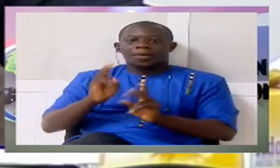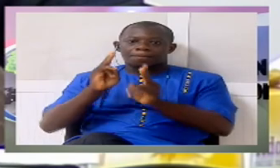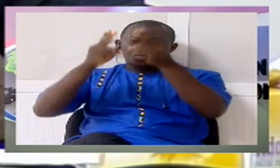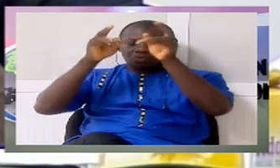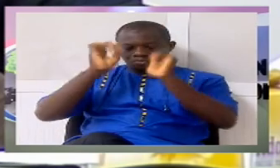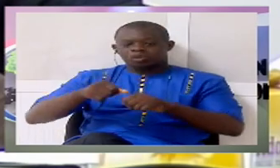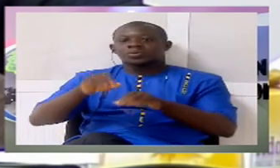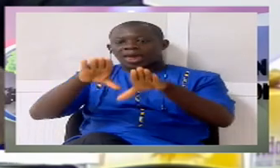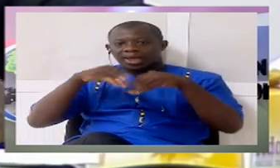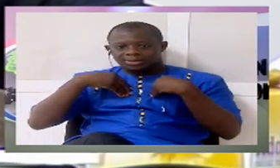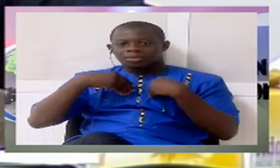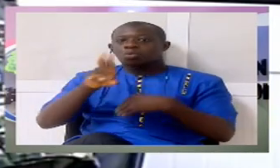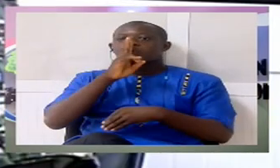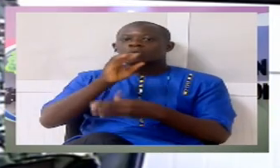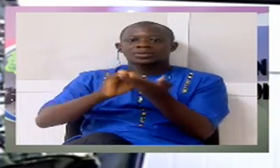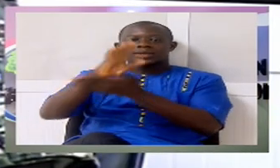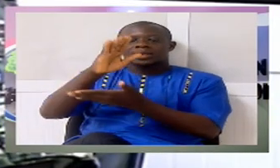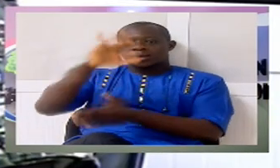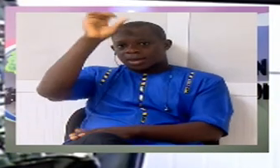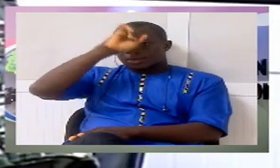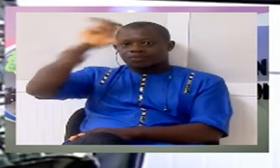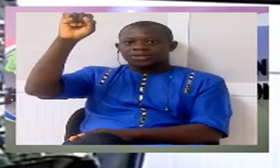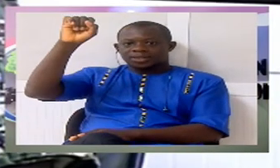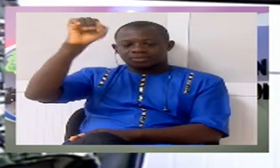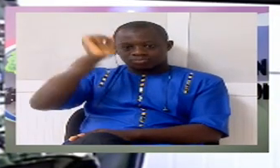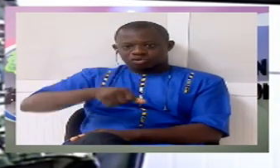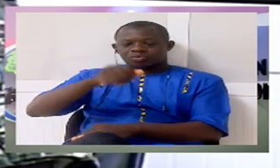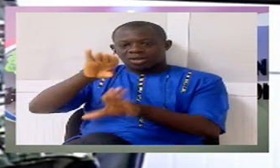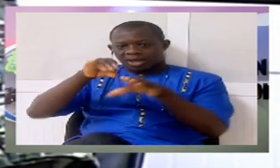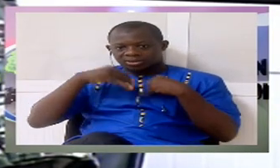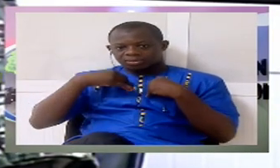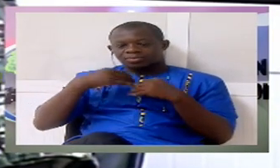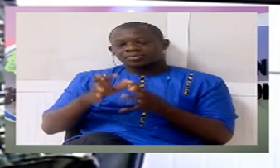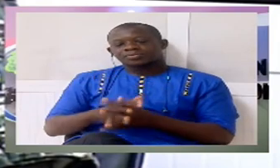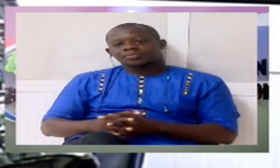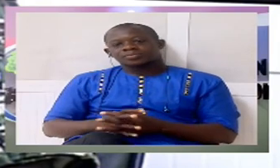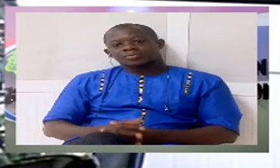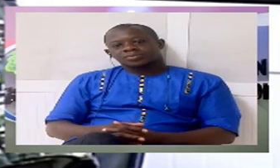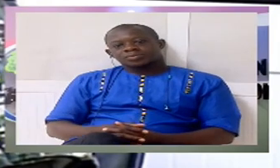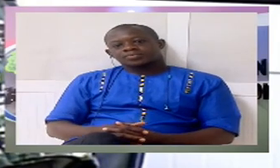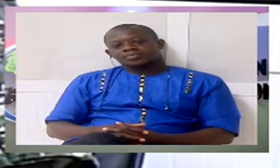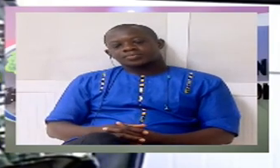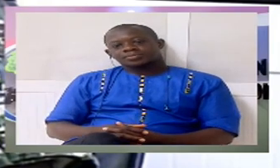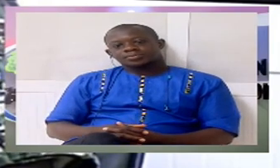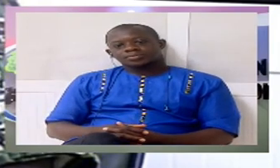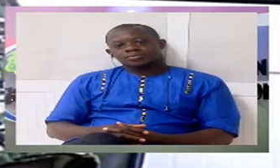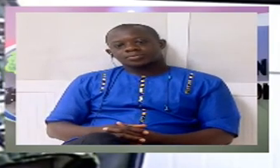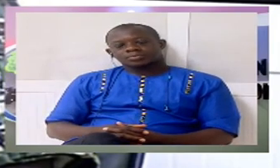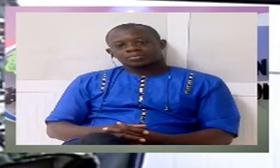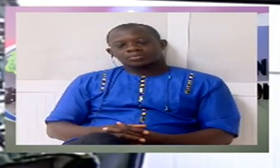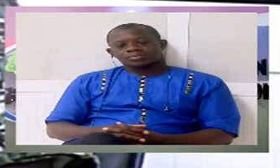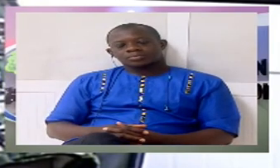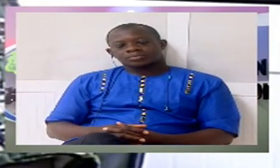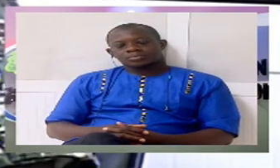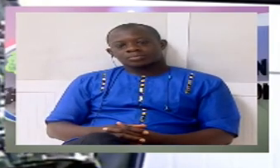been ordered by the president. Legi buñ amé fernde yo xamné yu set la ci mbiri fétal bon di nga nangou né president bi mo joxé ndigal bi.